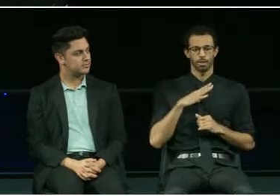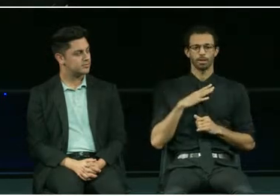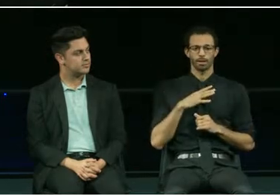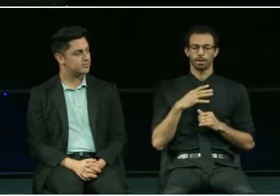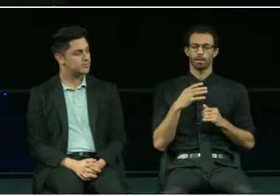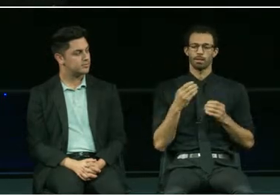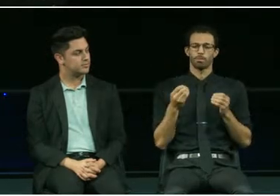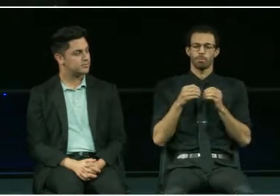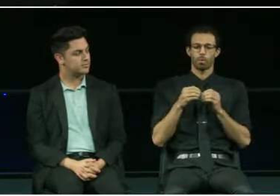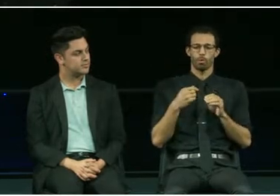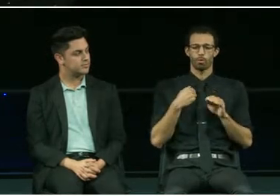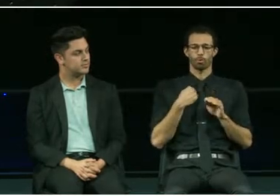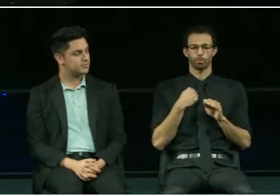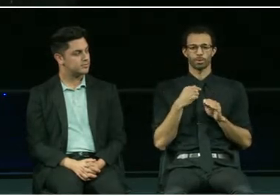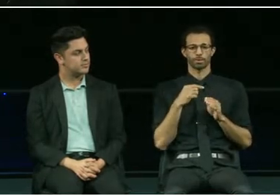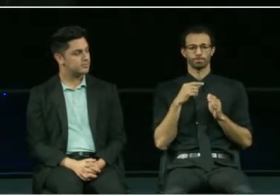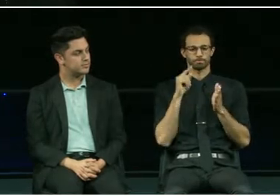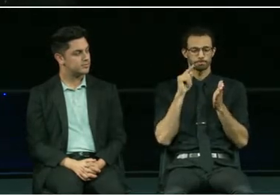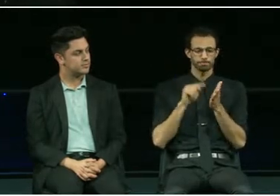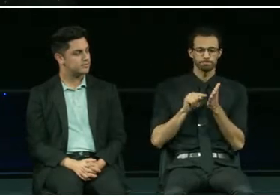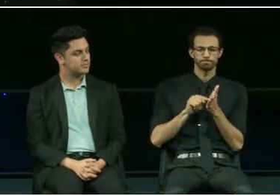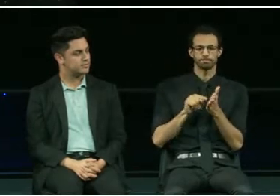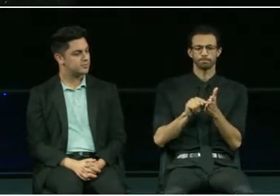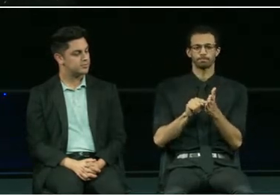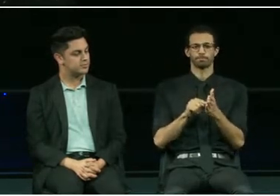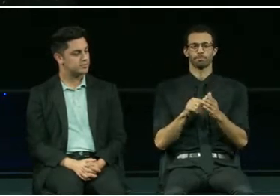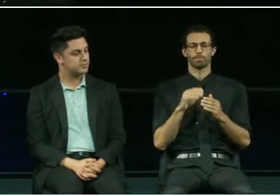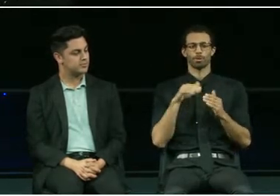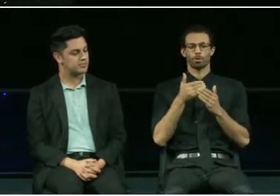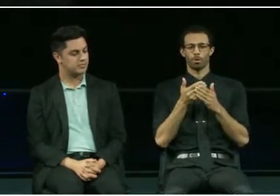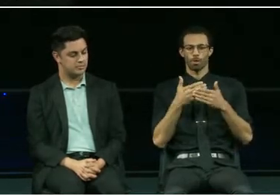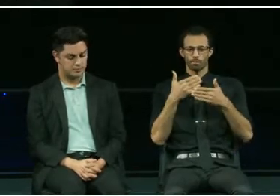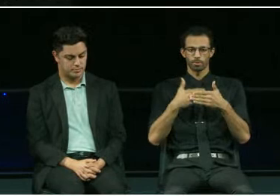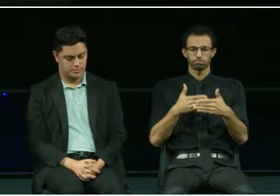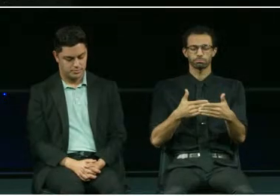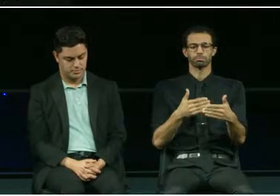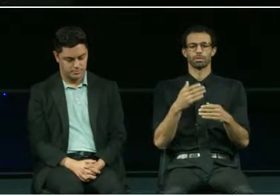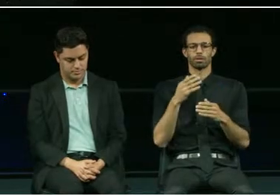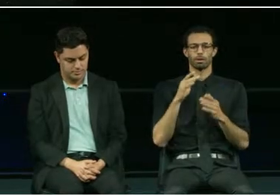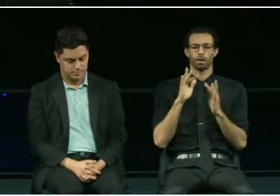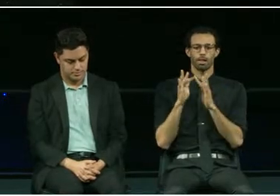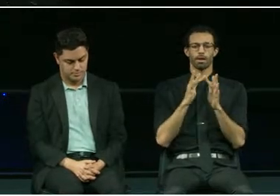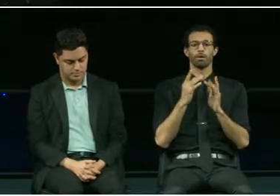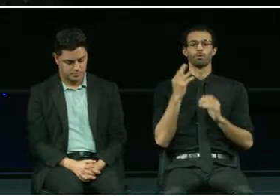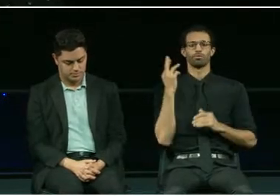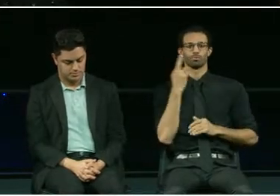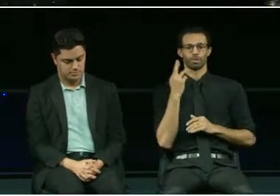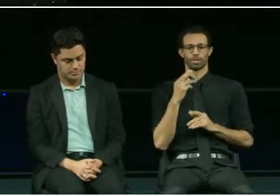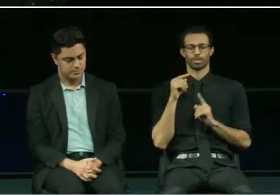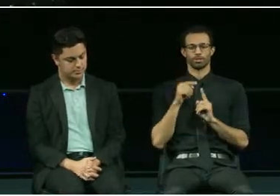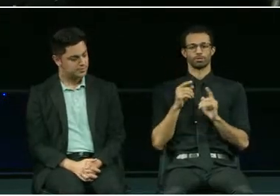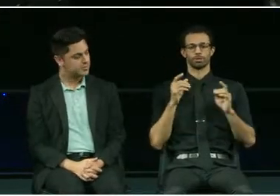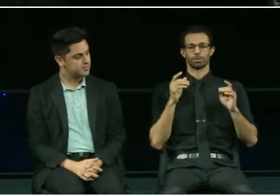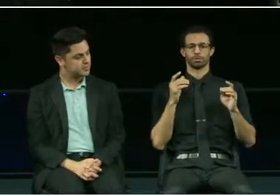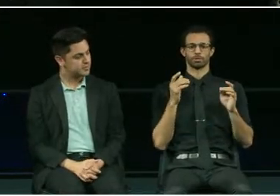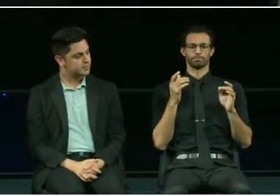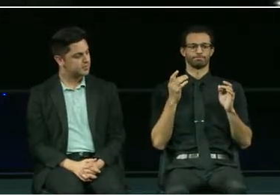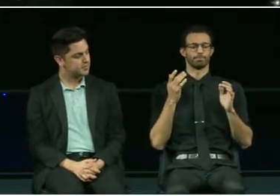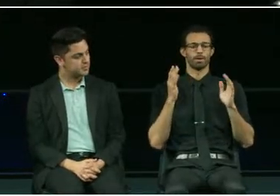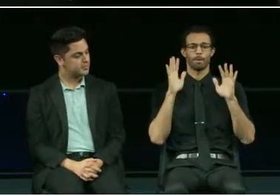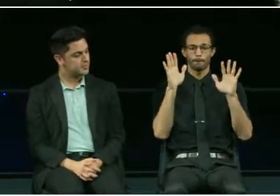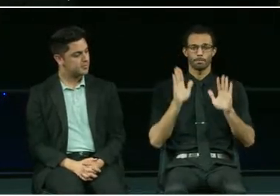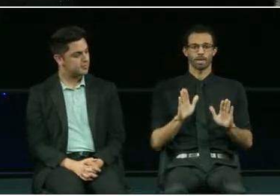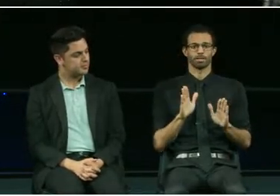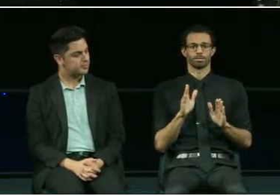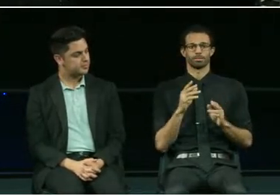that we dug into, you know, the archive just online, we realized that she was this kind of amazing, telegenic, charismatic